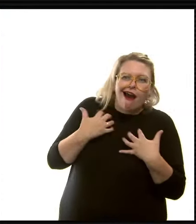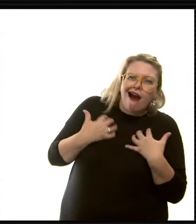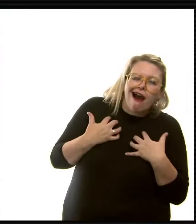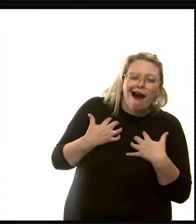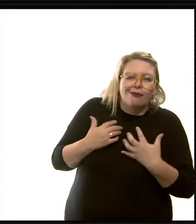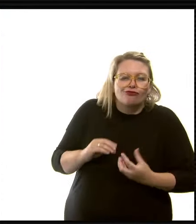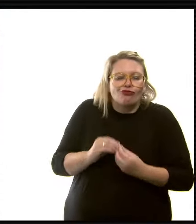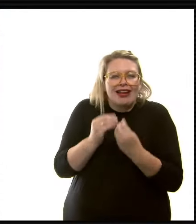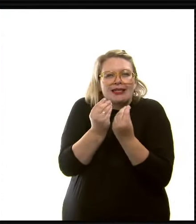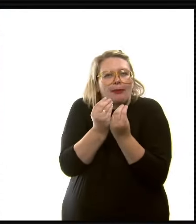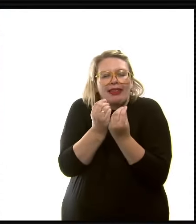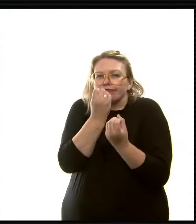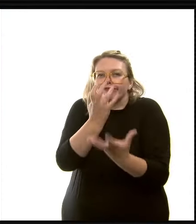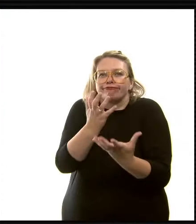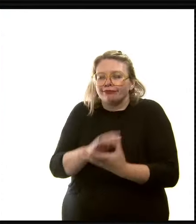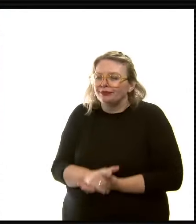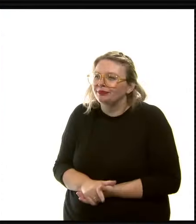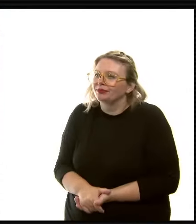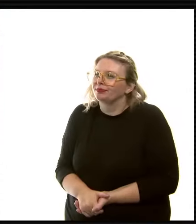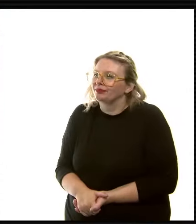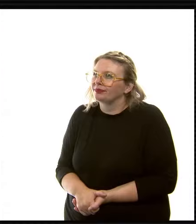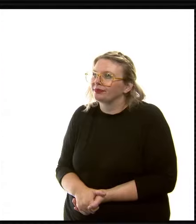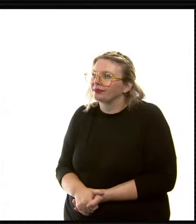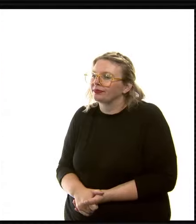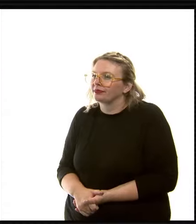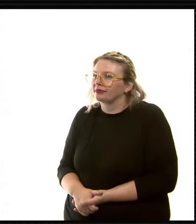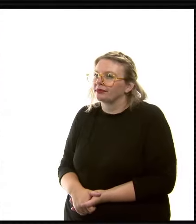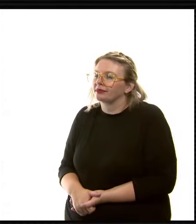is most significant.